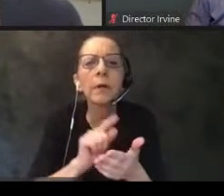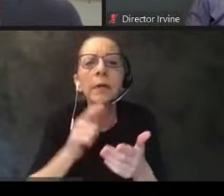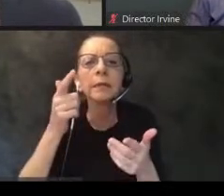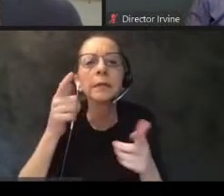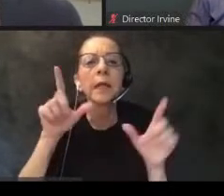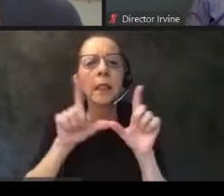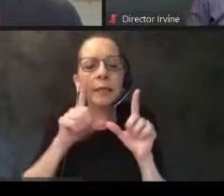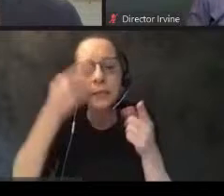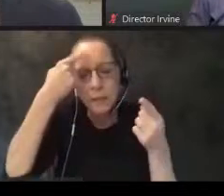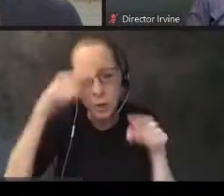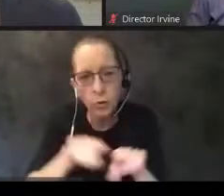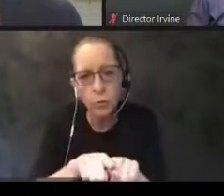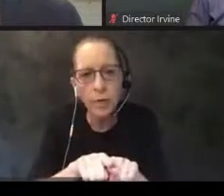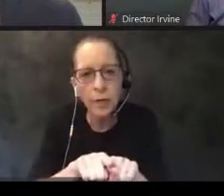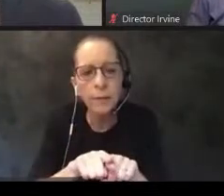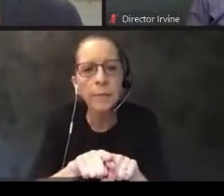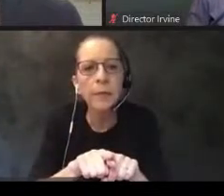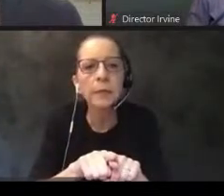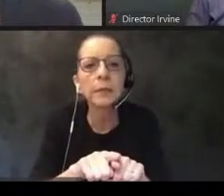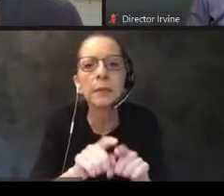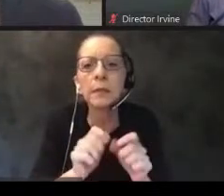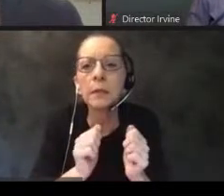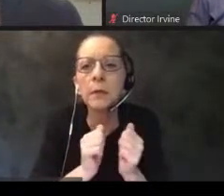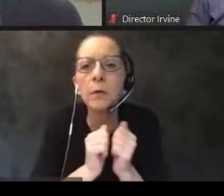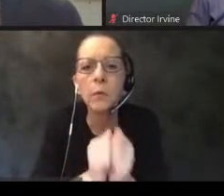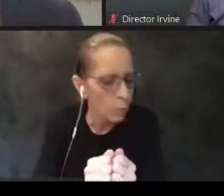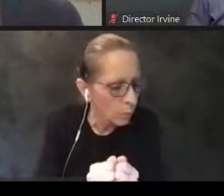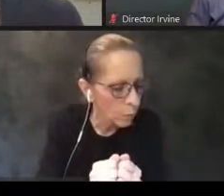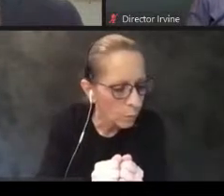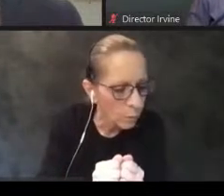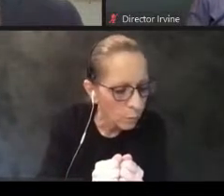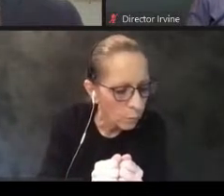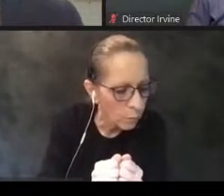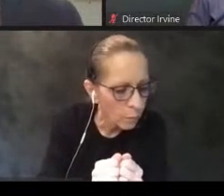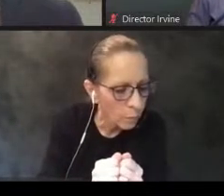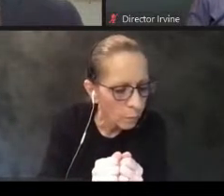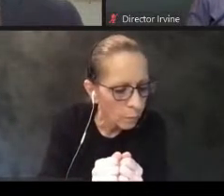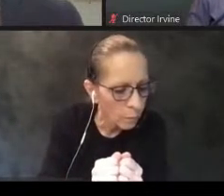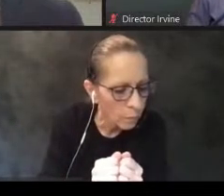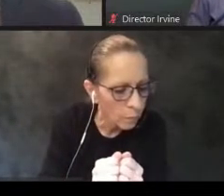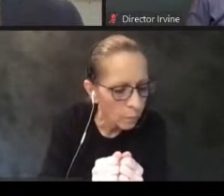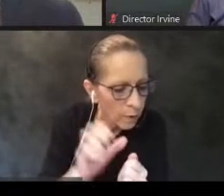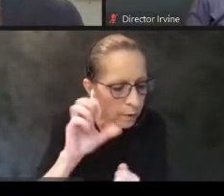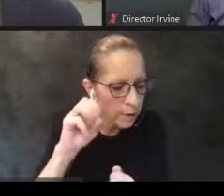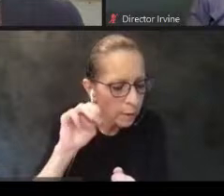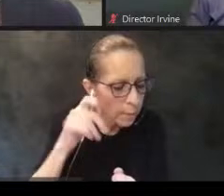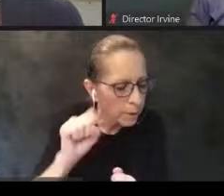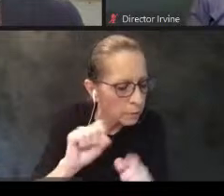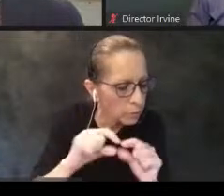agreement with Cash Depot LTD to install, operate, and maintain